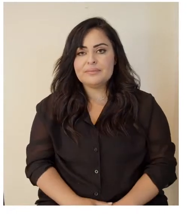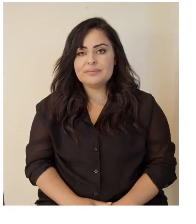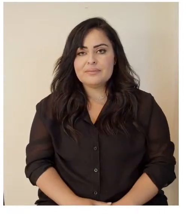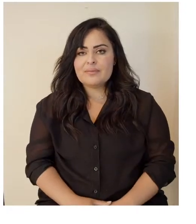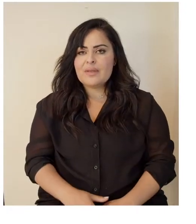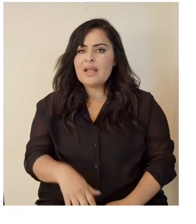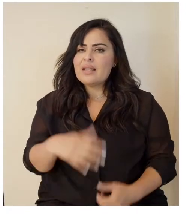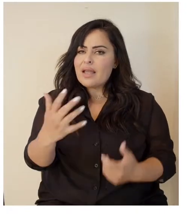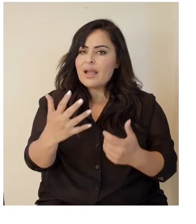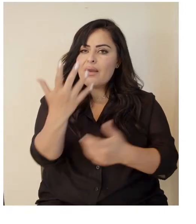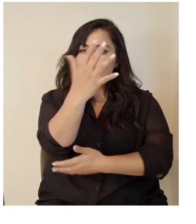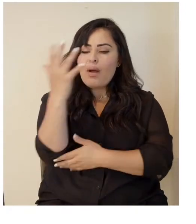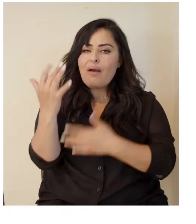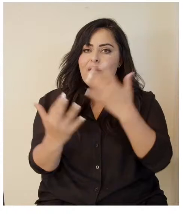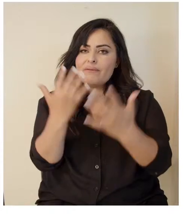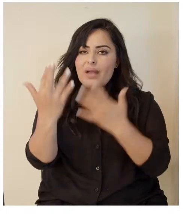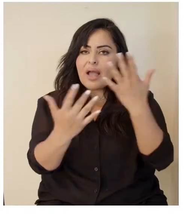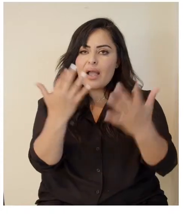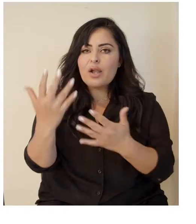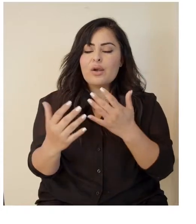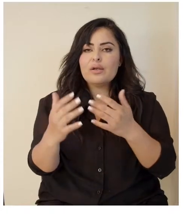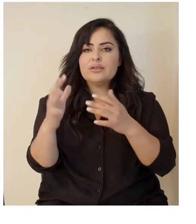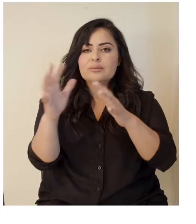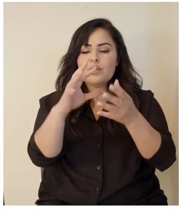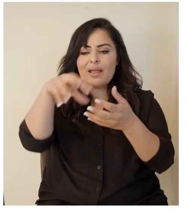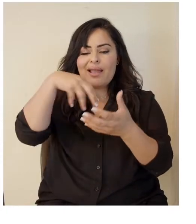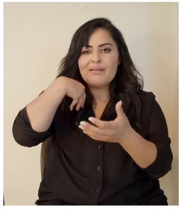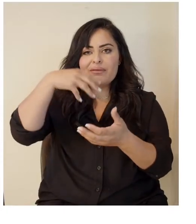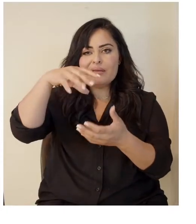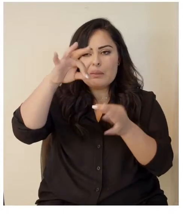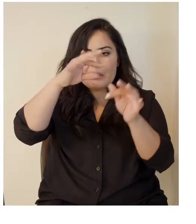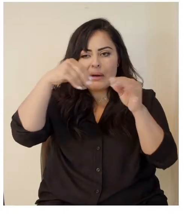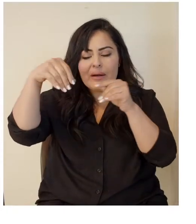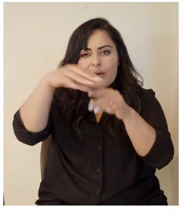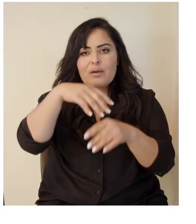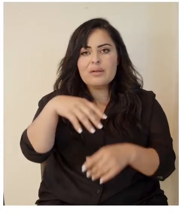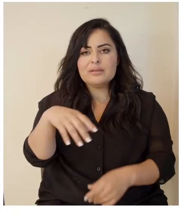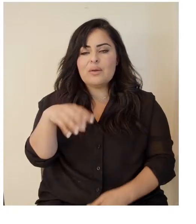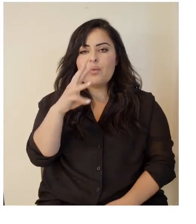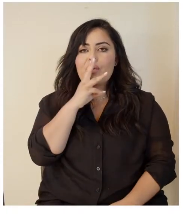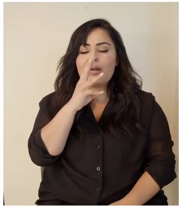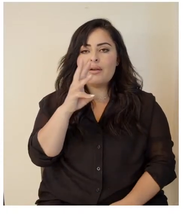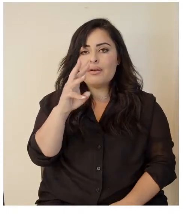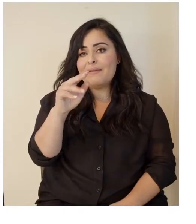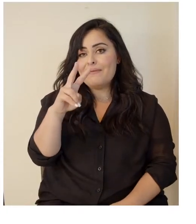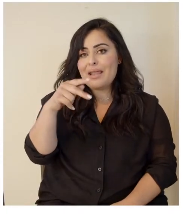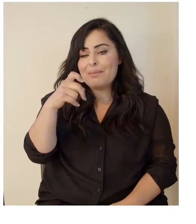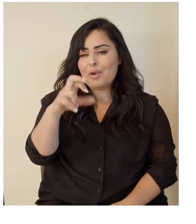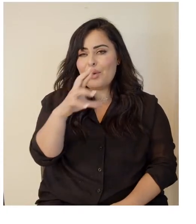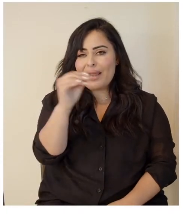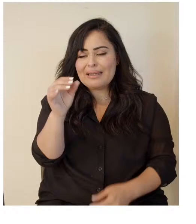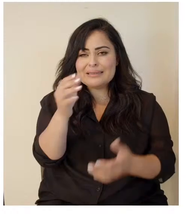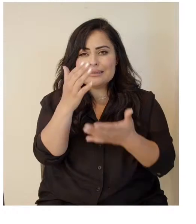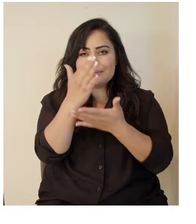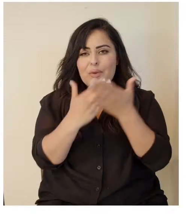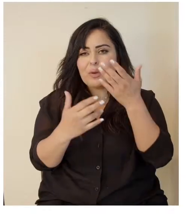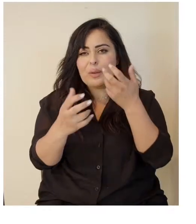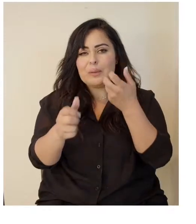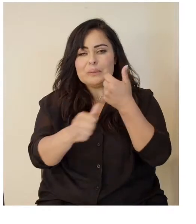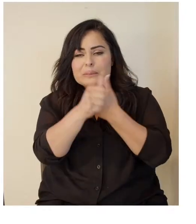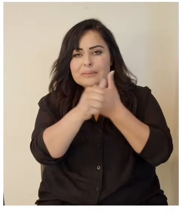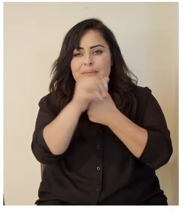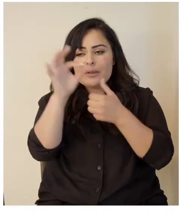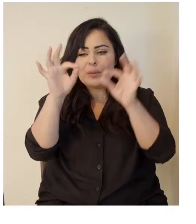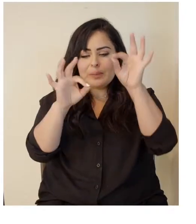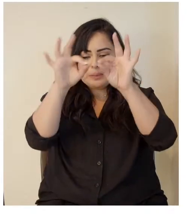wildfire smoke is a mixture of small particles, gases, and water vapor. Those small particles cause the health problems. They cause